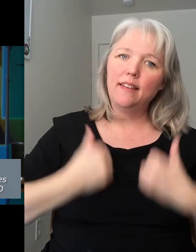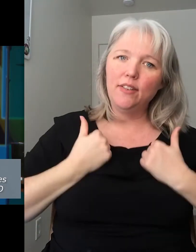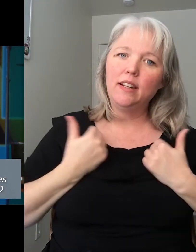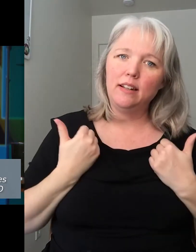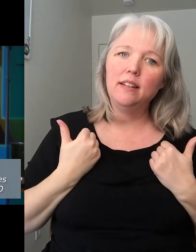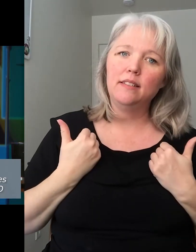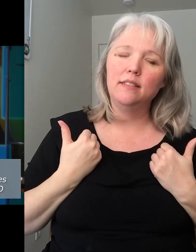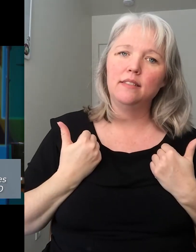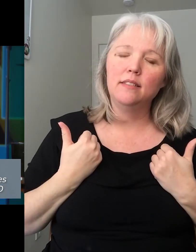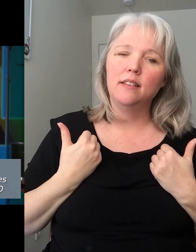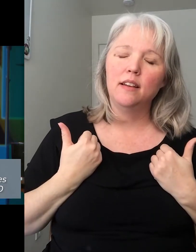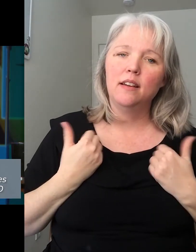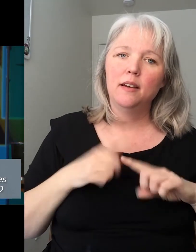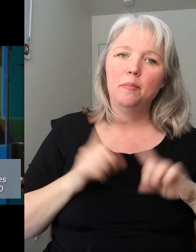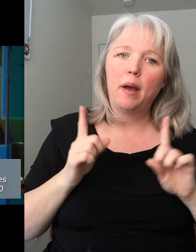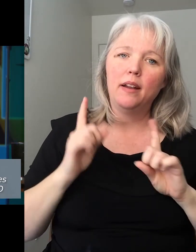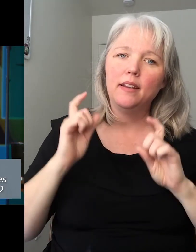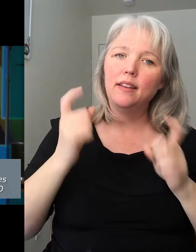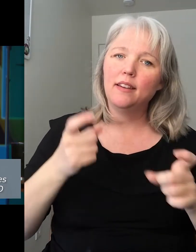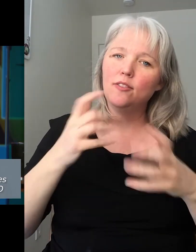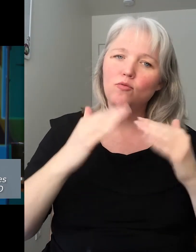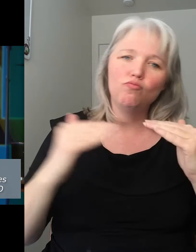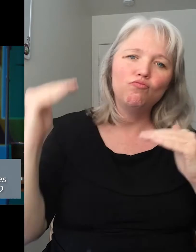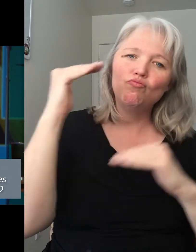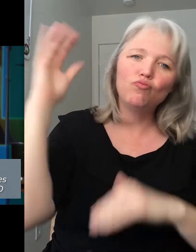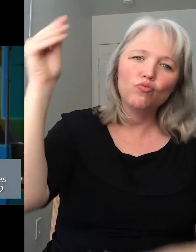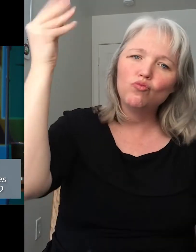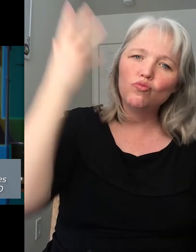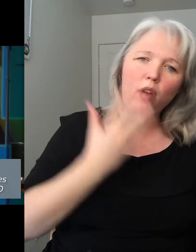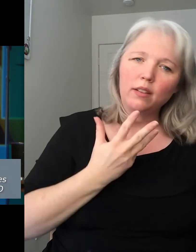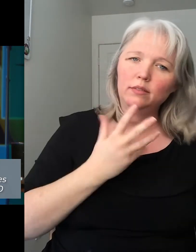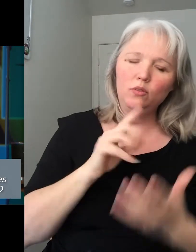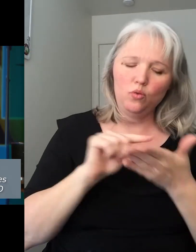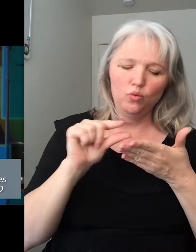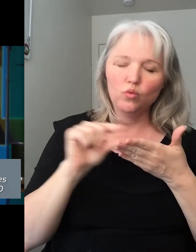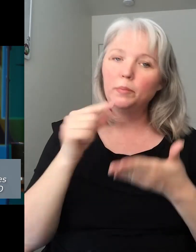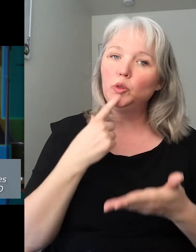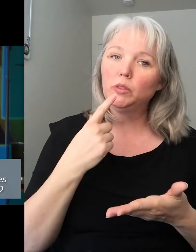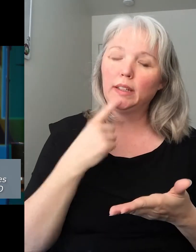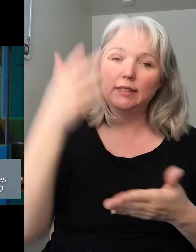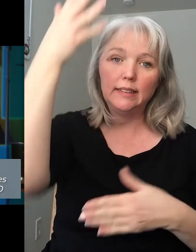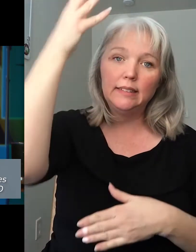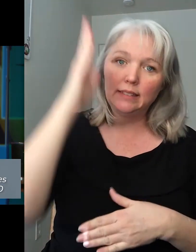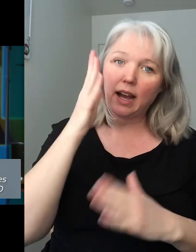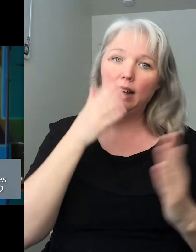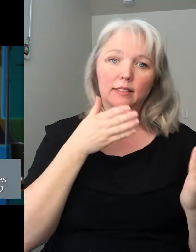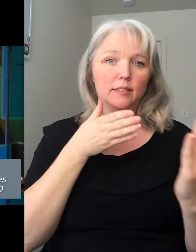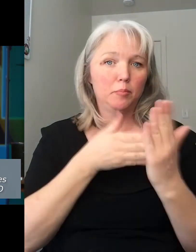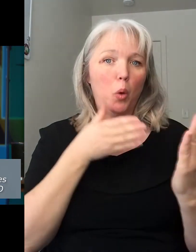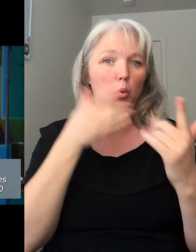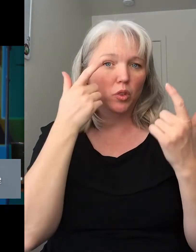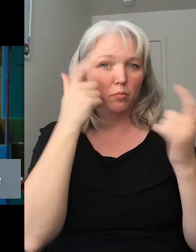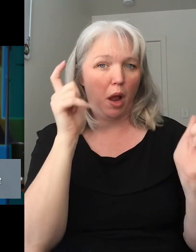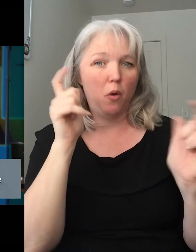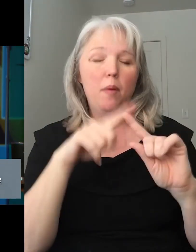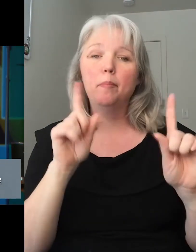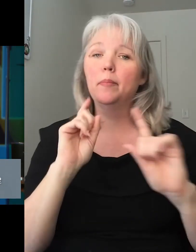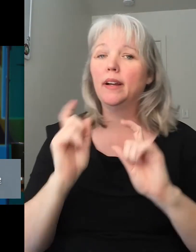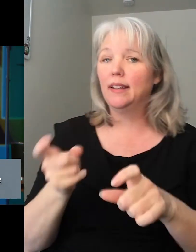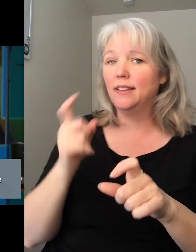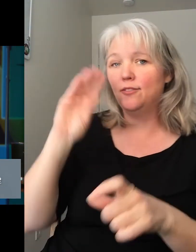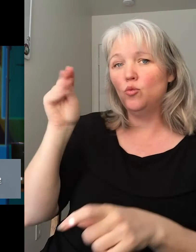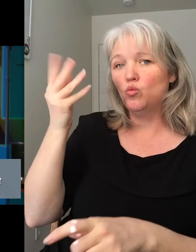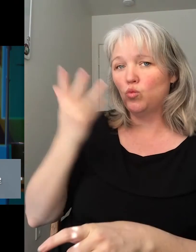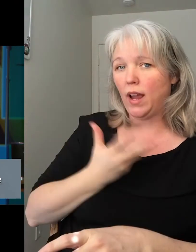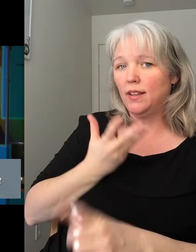to dwell in us. But he gives a greater grace. Therefore, the scripture says, God is opposed to the proud,